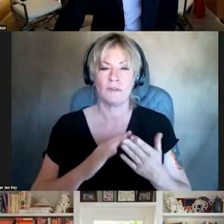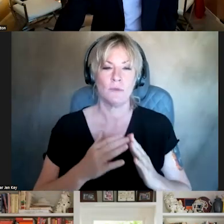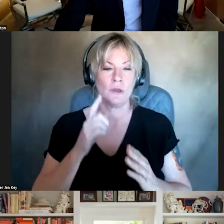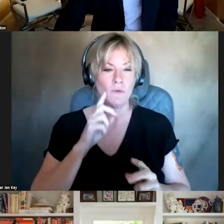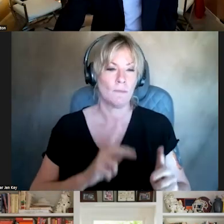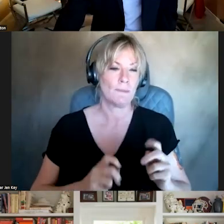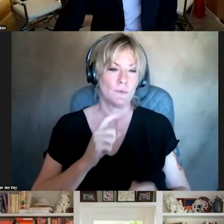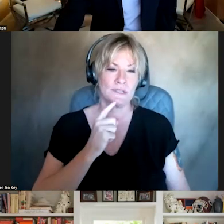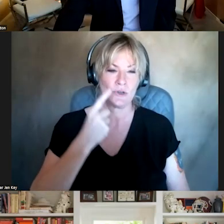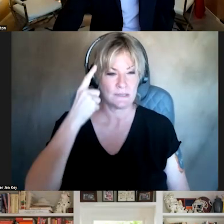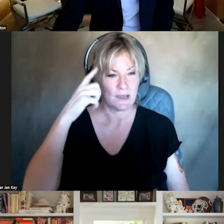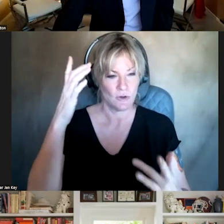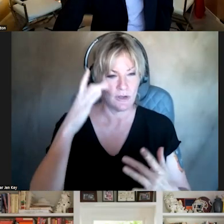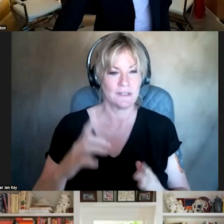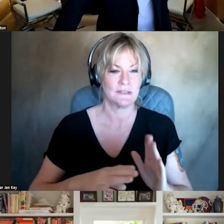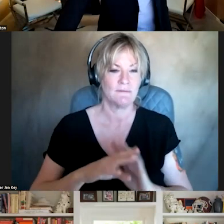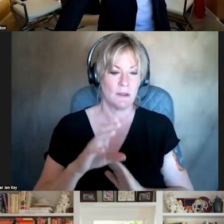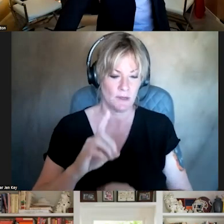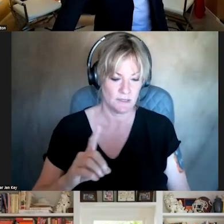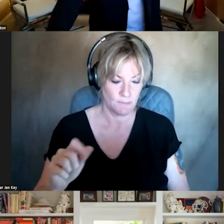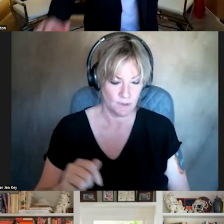serious mental illness and developmental disabilities.